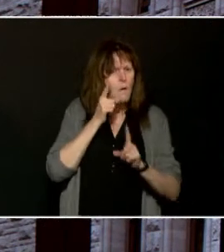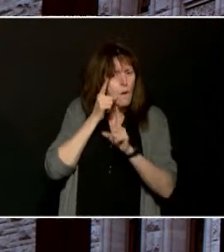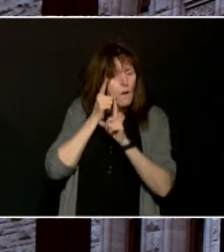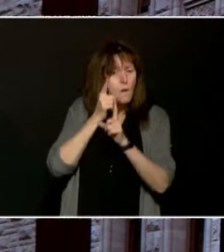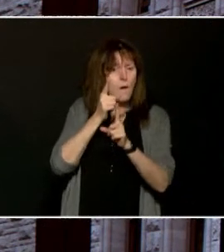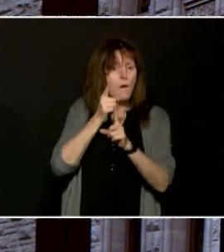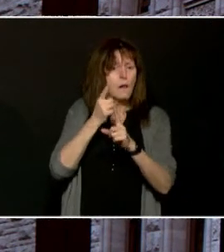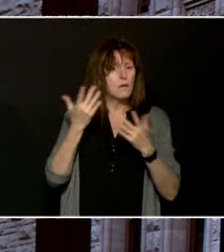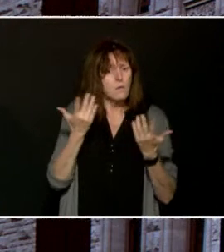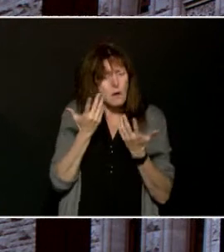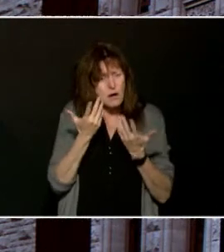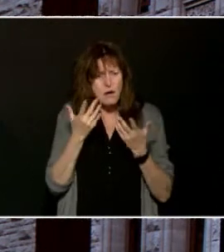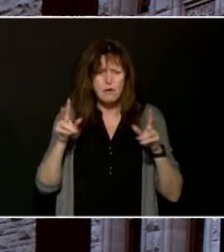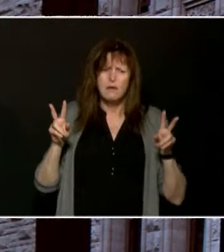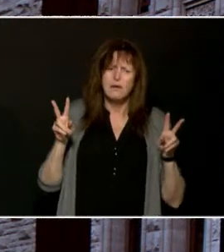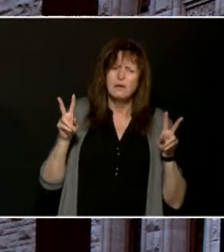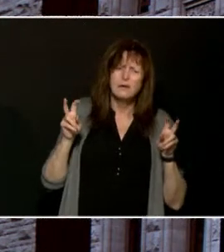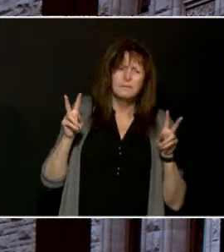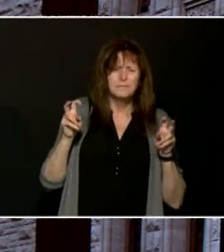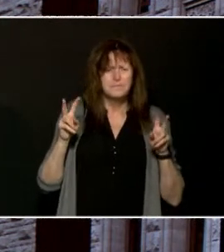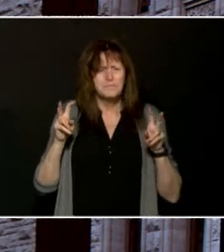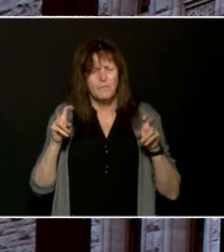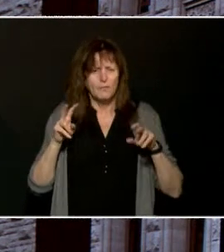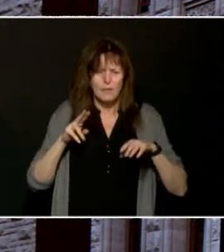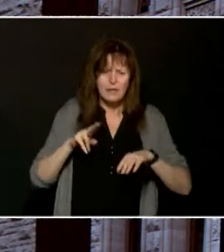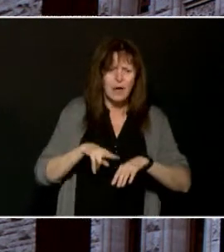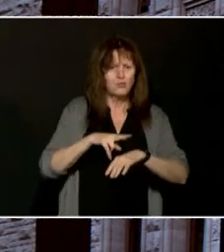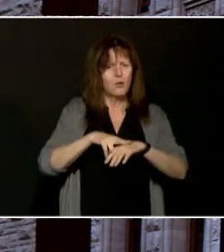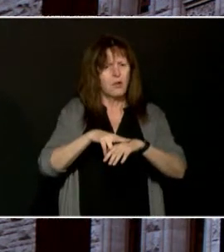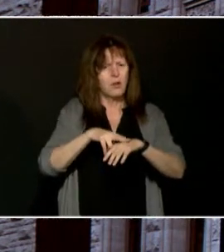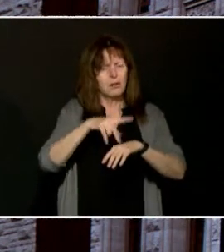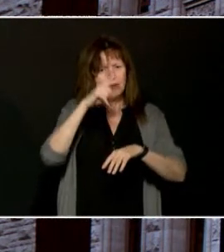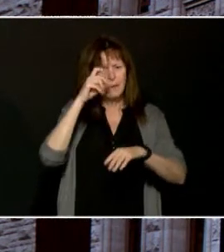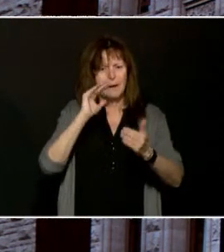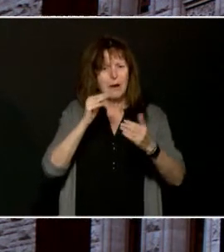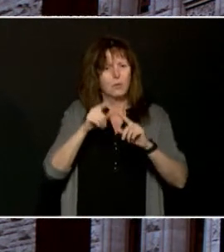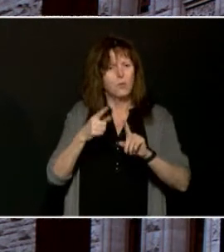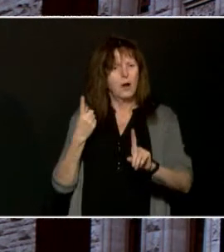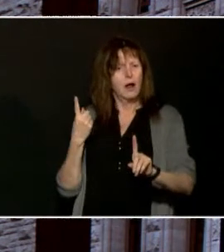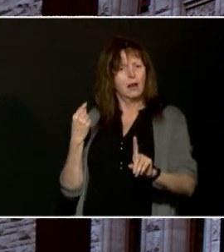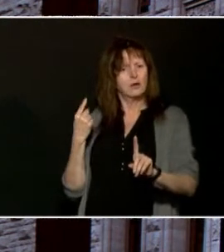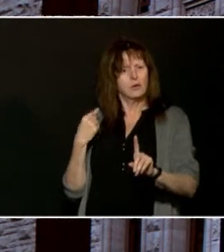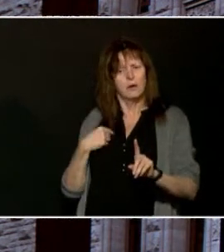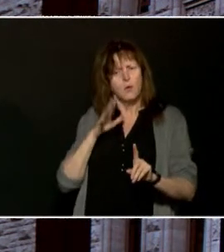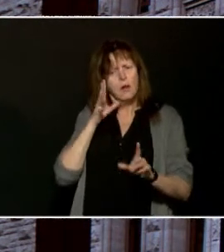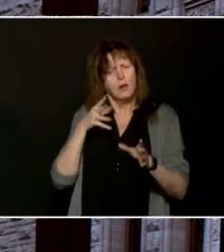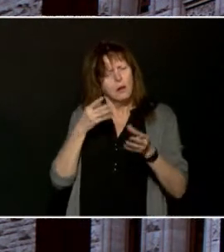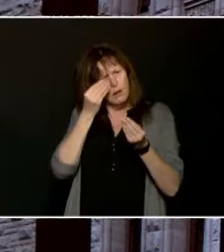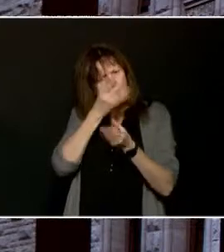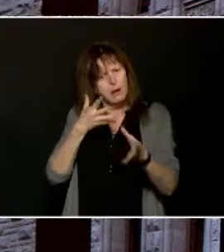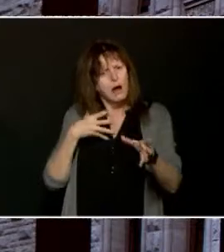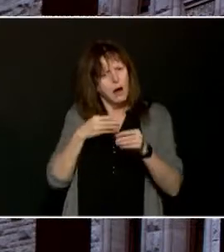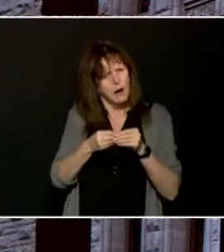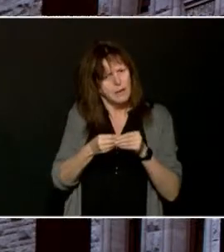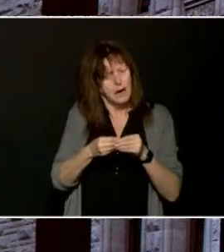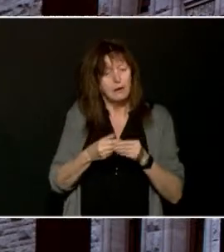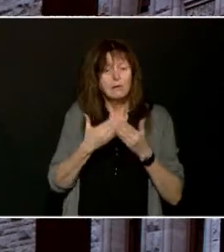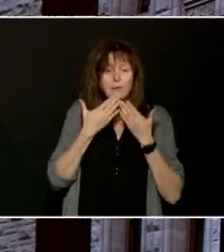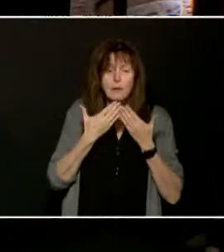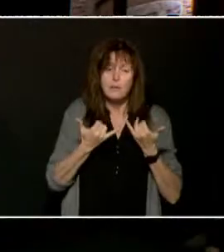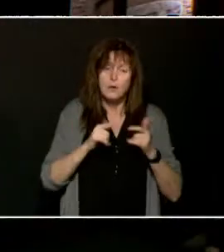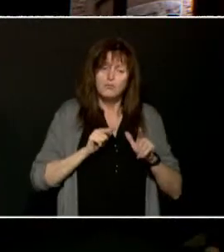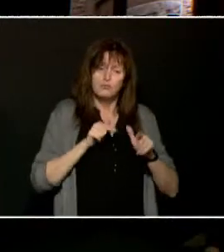quote, normal summer than we did last year. So we'll be updating you on that in the near future. So thank you for that. And now we'll open to the media for